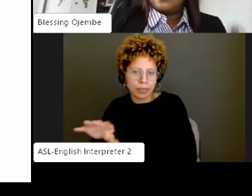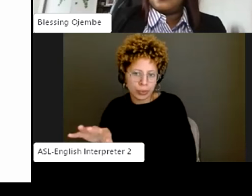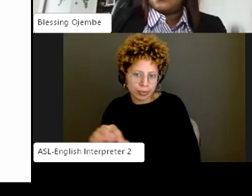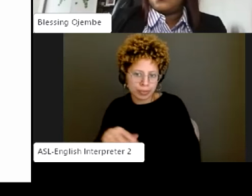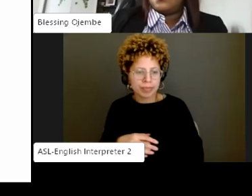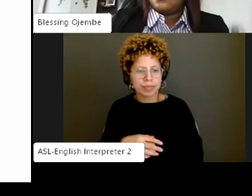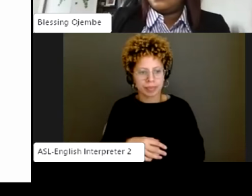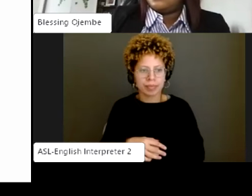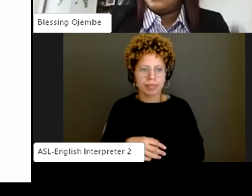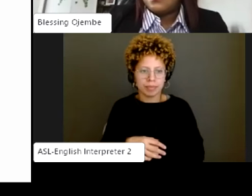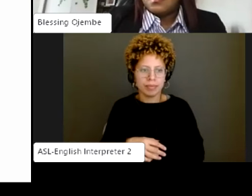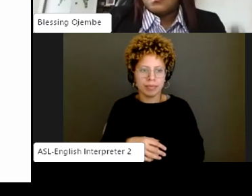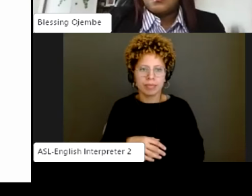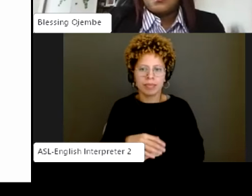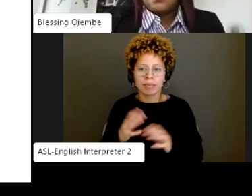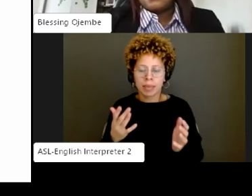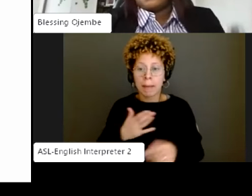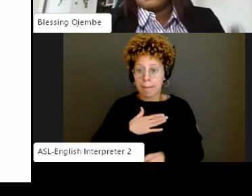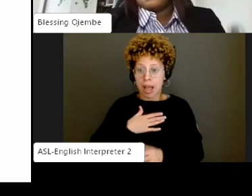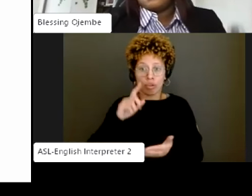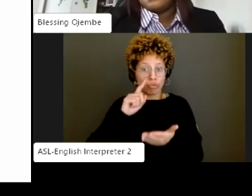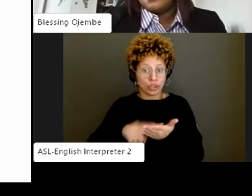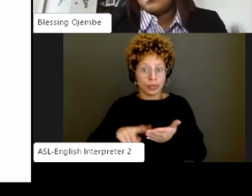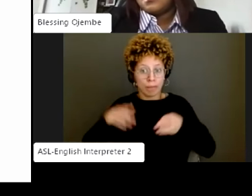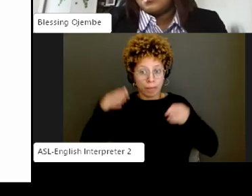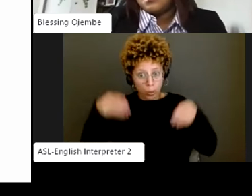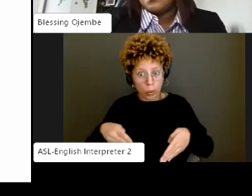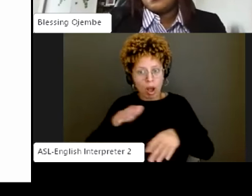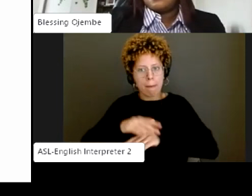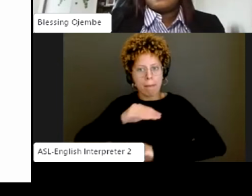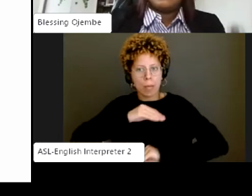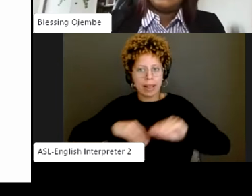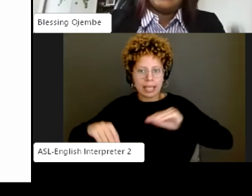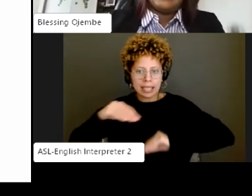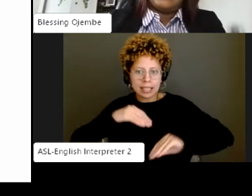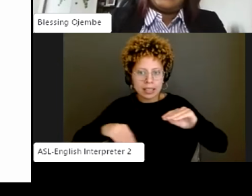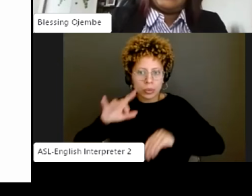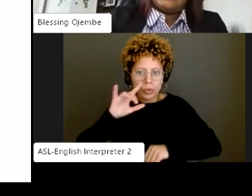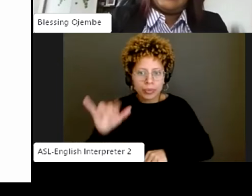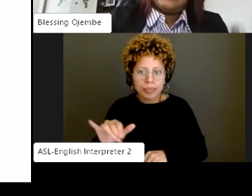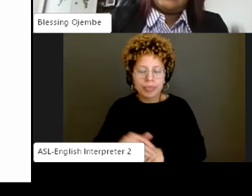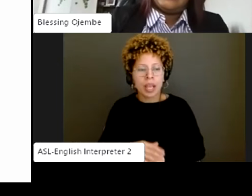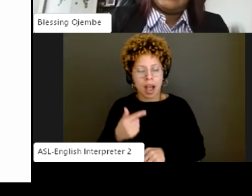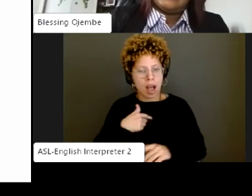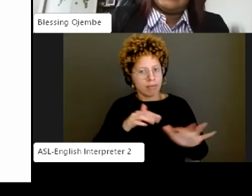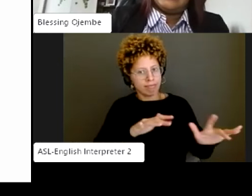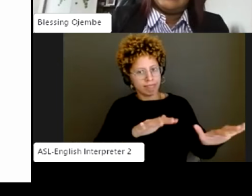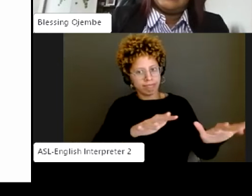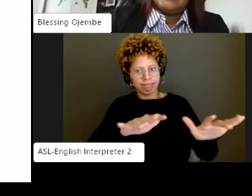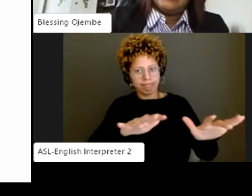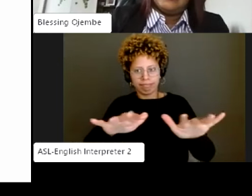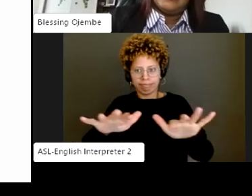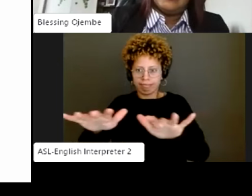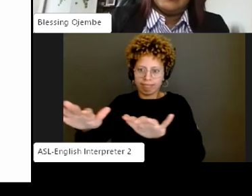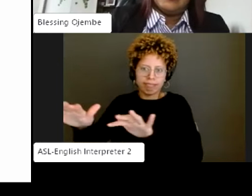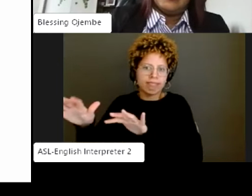I think this is my research actually focuses more on mobility. I looked at mobility in a very comprehensive aspect. So